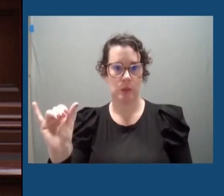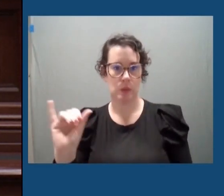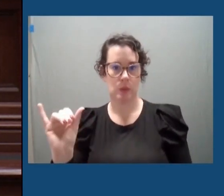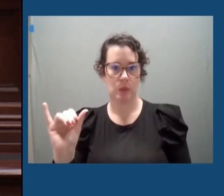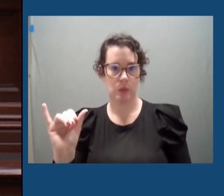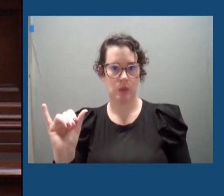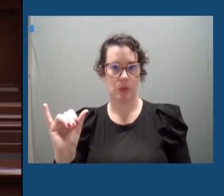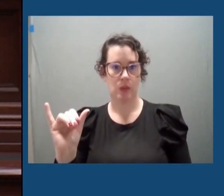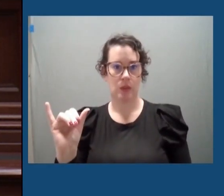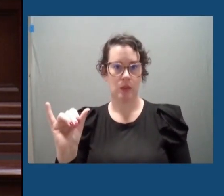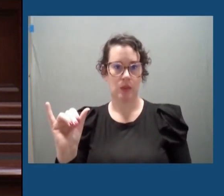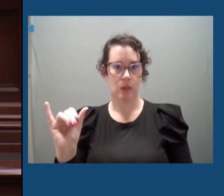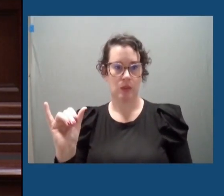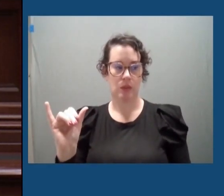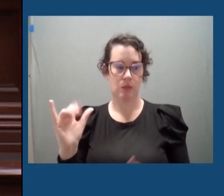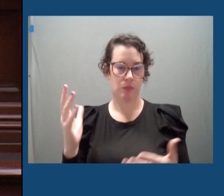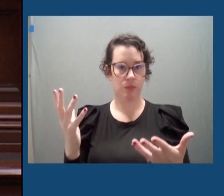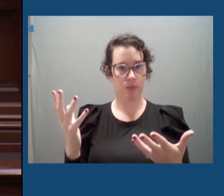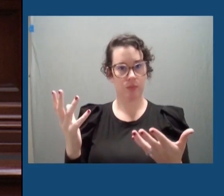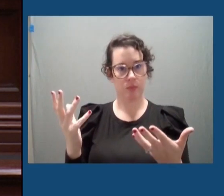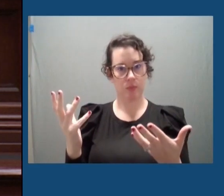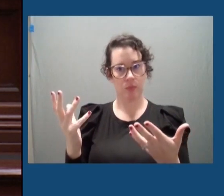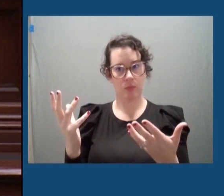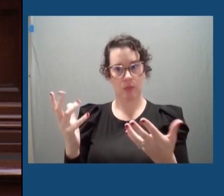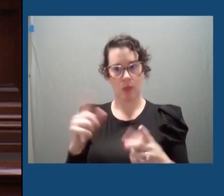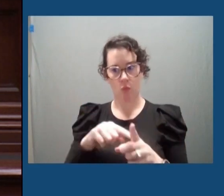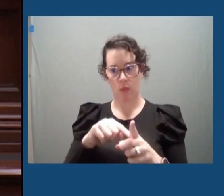streets of our tiniest villages.